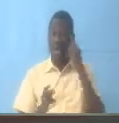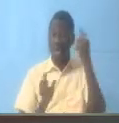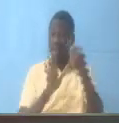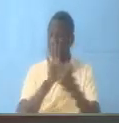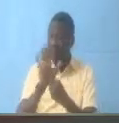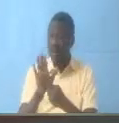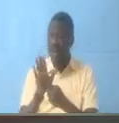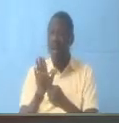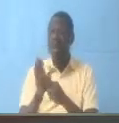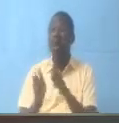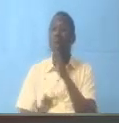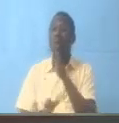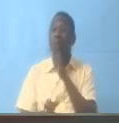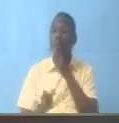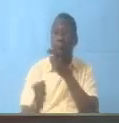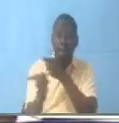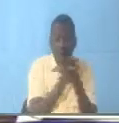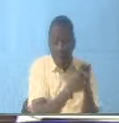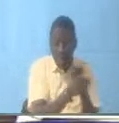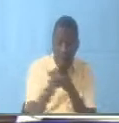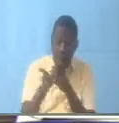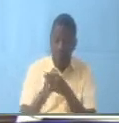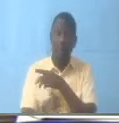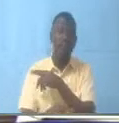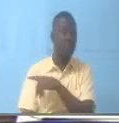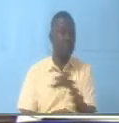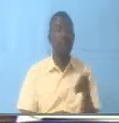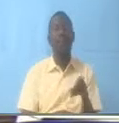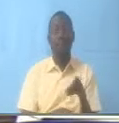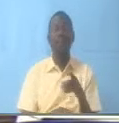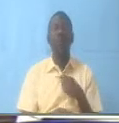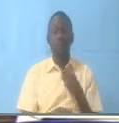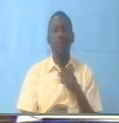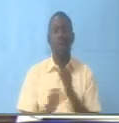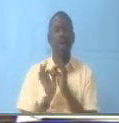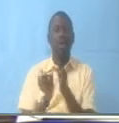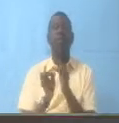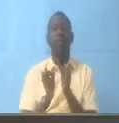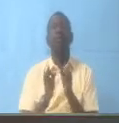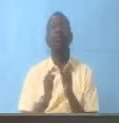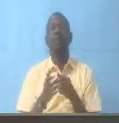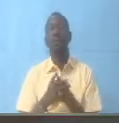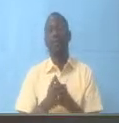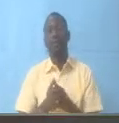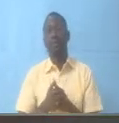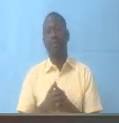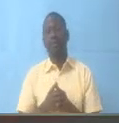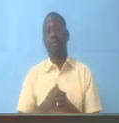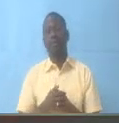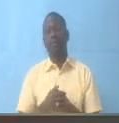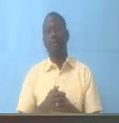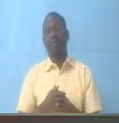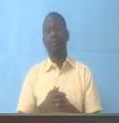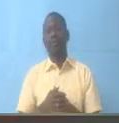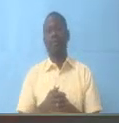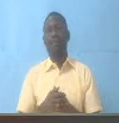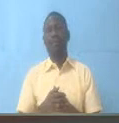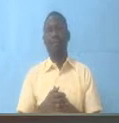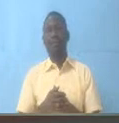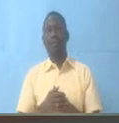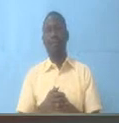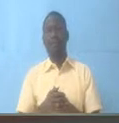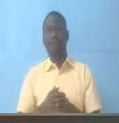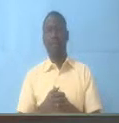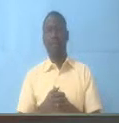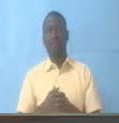taalibe yi nga xam ne nii ñoom ñoo gënoon a fës nag ci ay seet ci bés bu xew-xew boobu ñoom li ñu daan wax rek mooy di joxoñ ñi nga xam ne